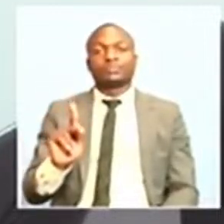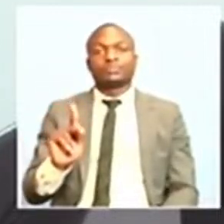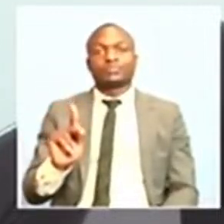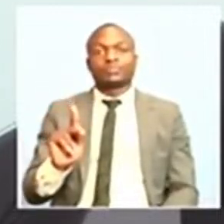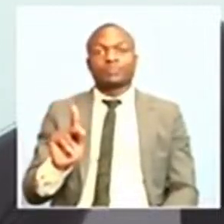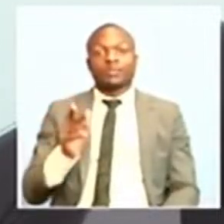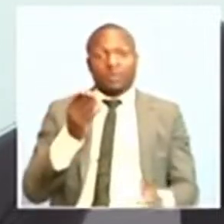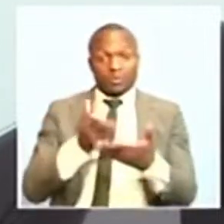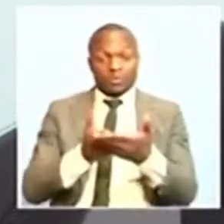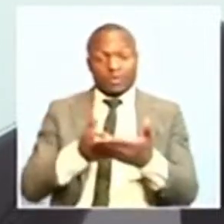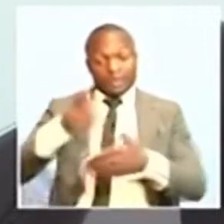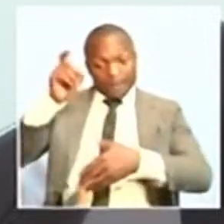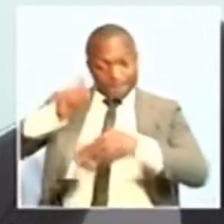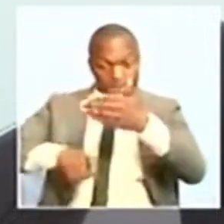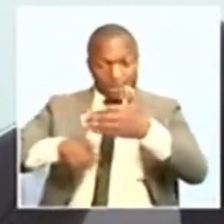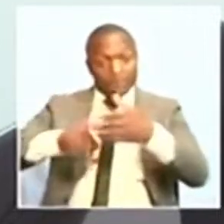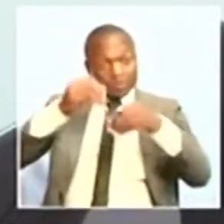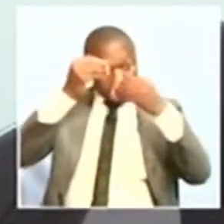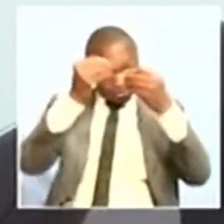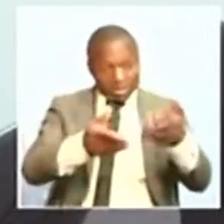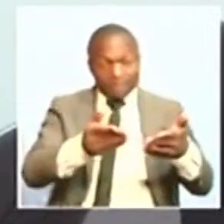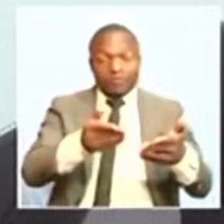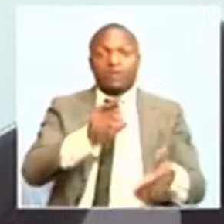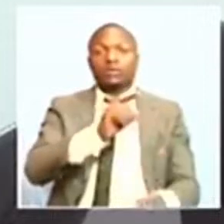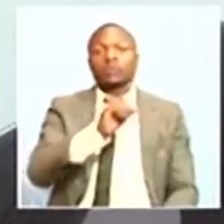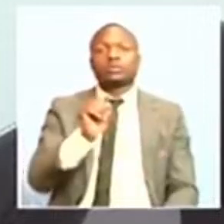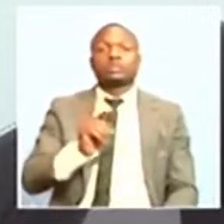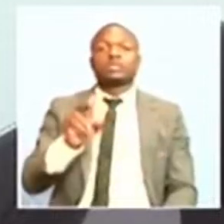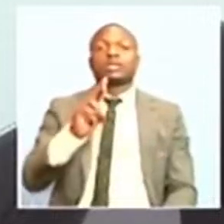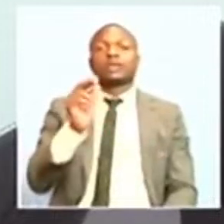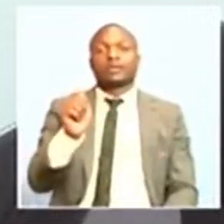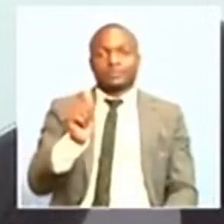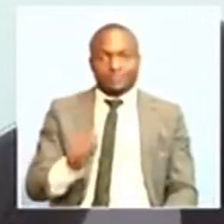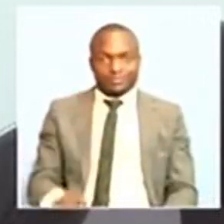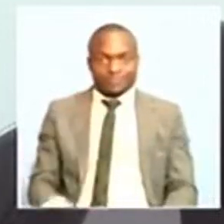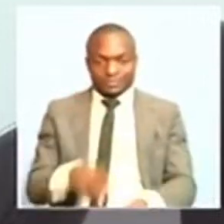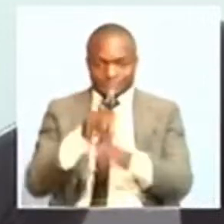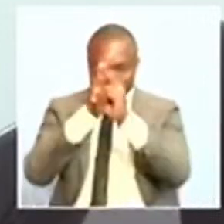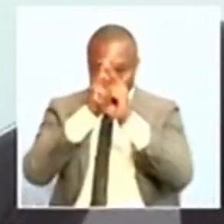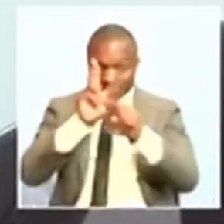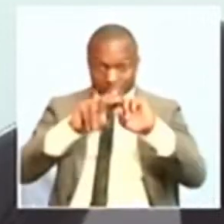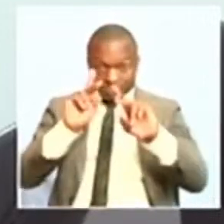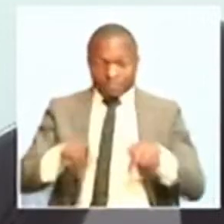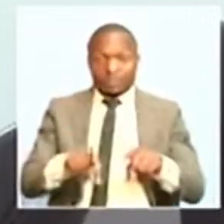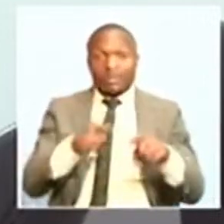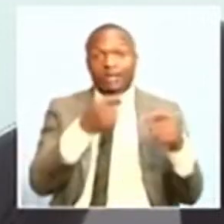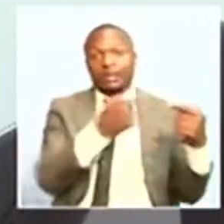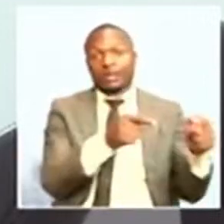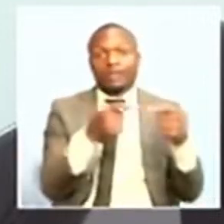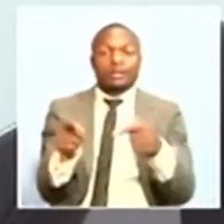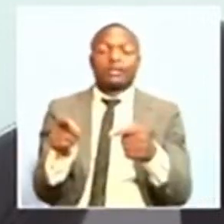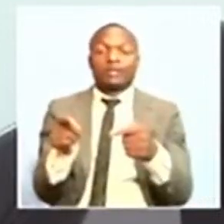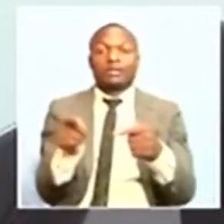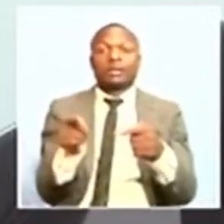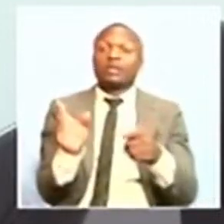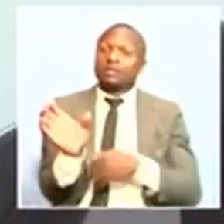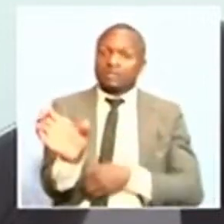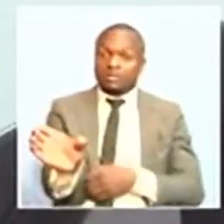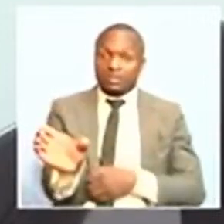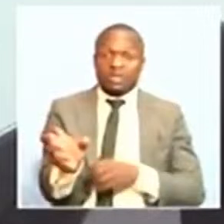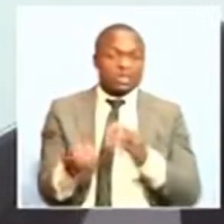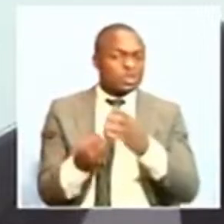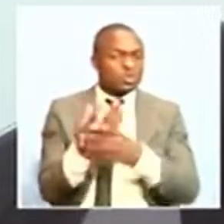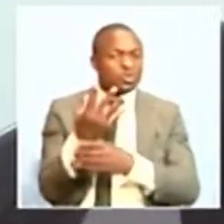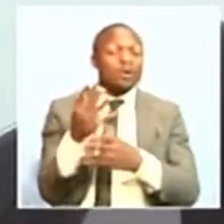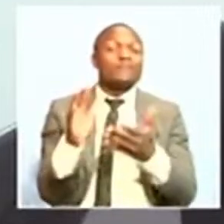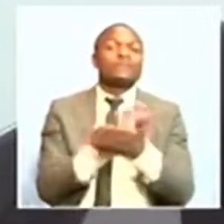excise duty to be remitted to Zambia Revenue Authority. Honorable Chair, the gaming industry is growing